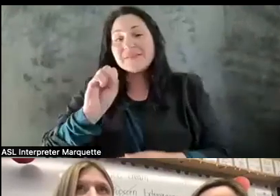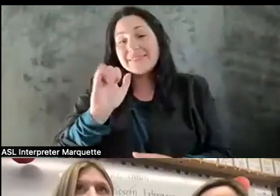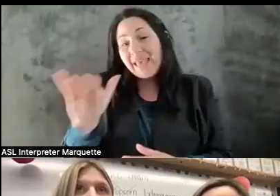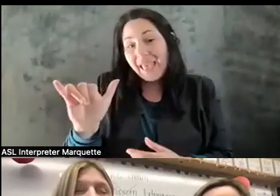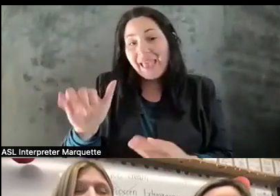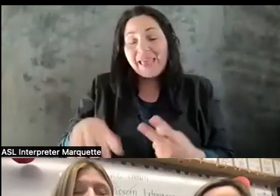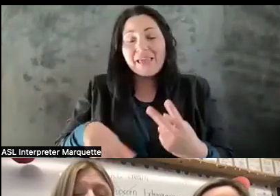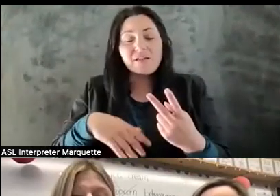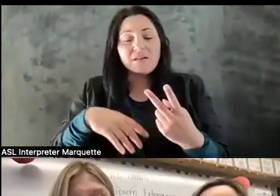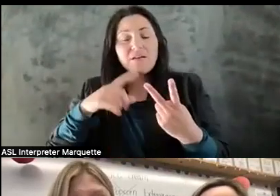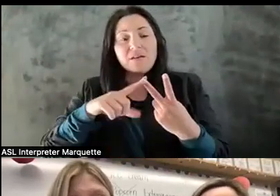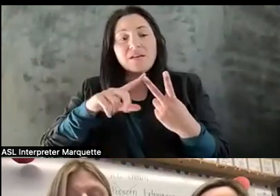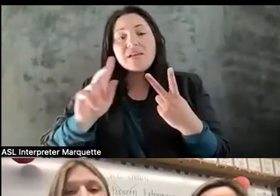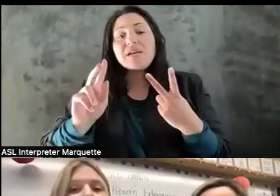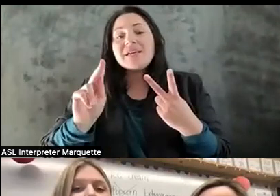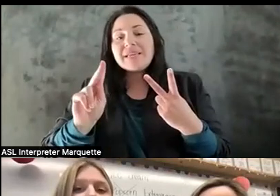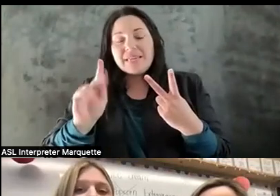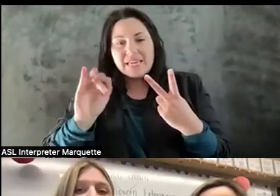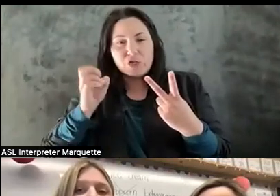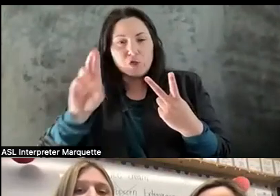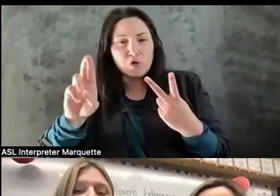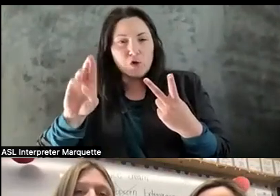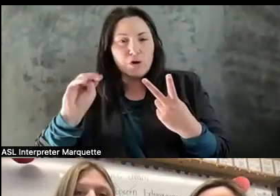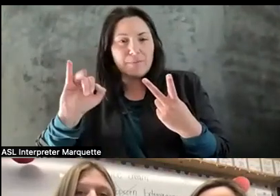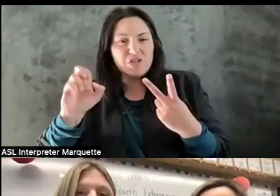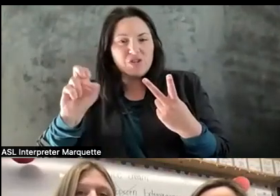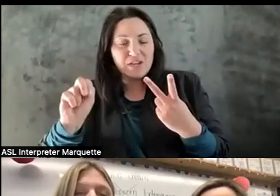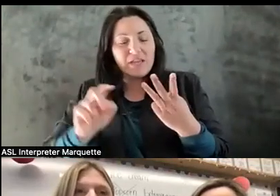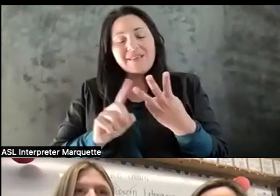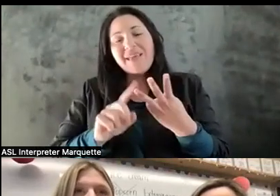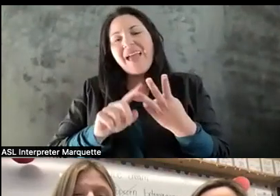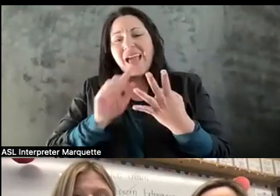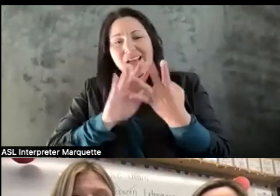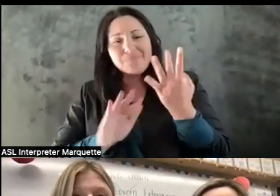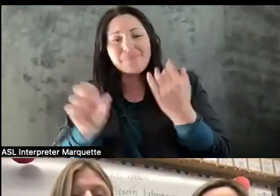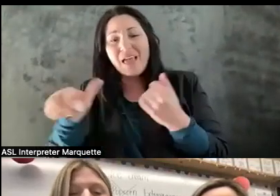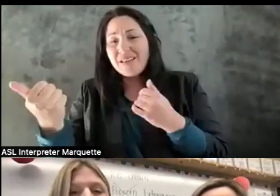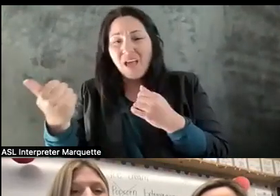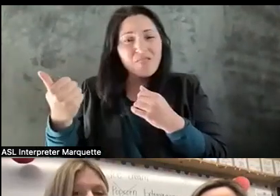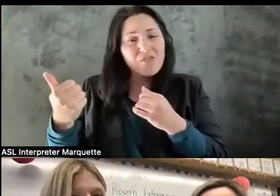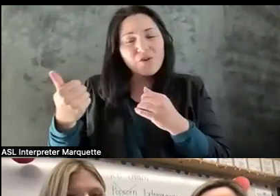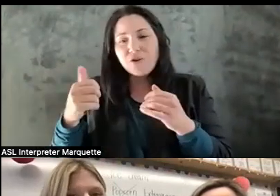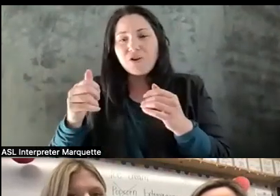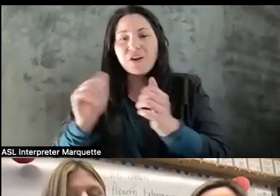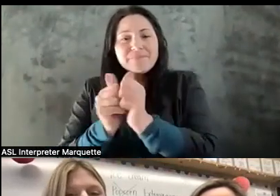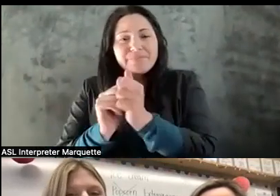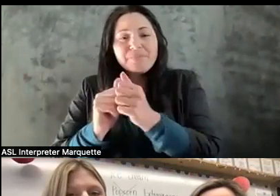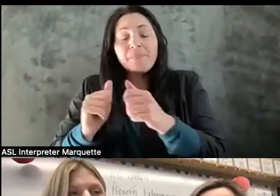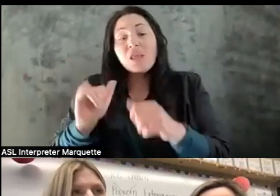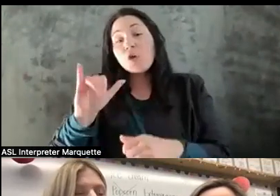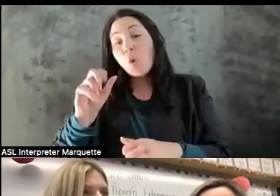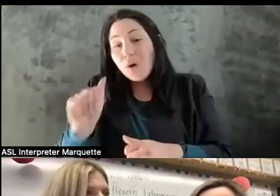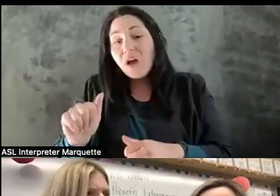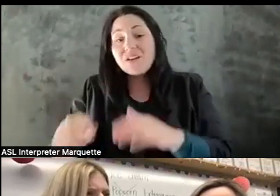called Kinder Mission. And then we also have enrichment programs, soccer. There is a yoga program as